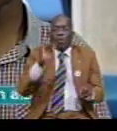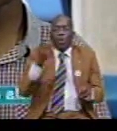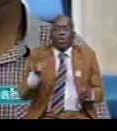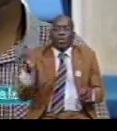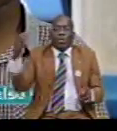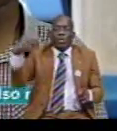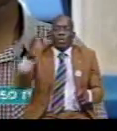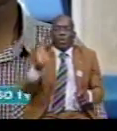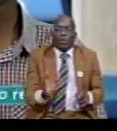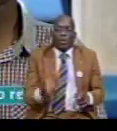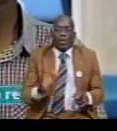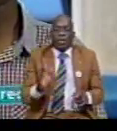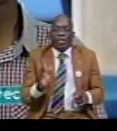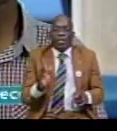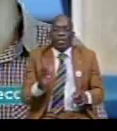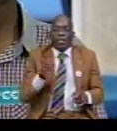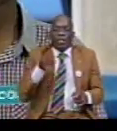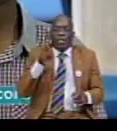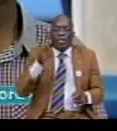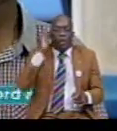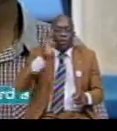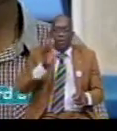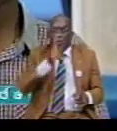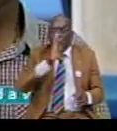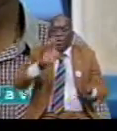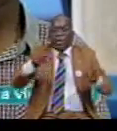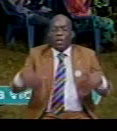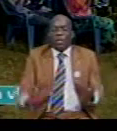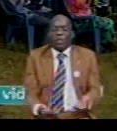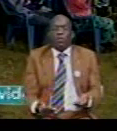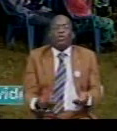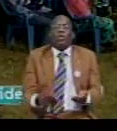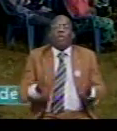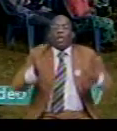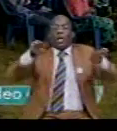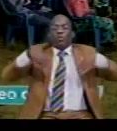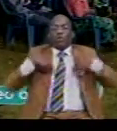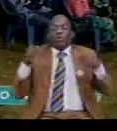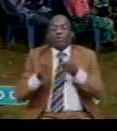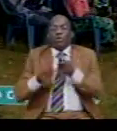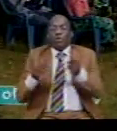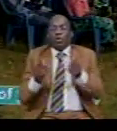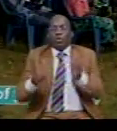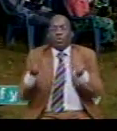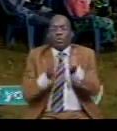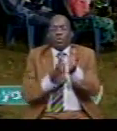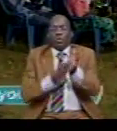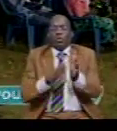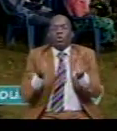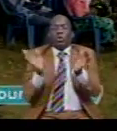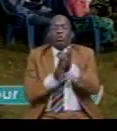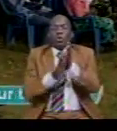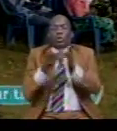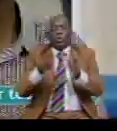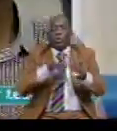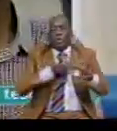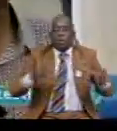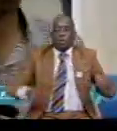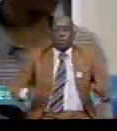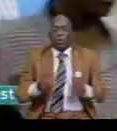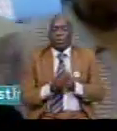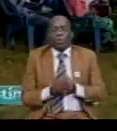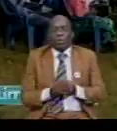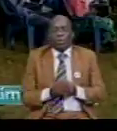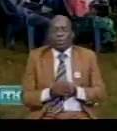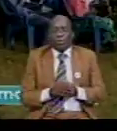will be admitted very soon. Praise the Lord! Praise the Lord! Praise